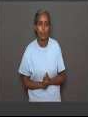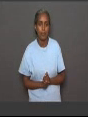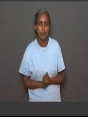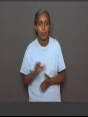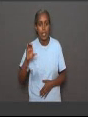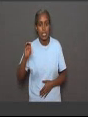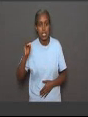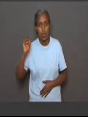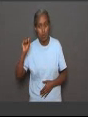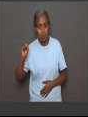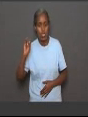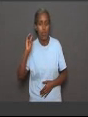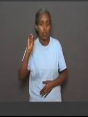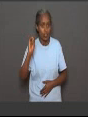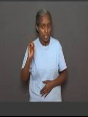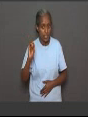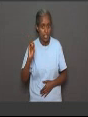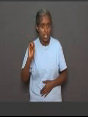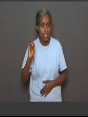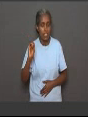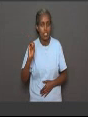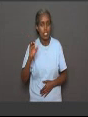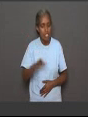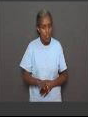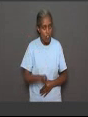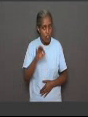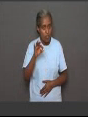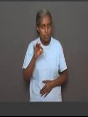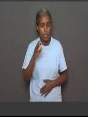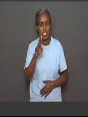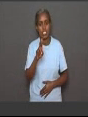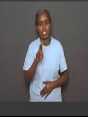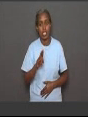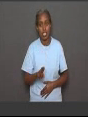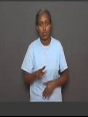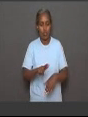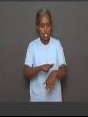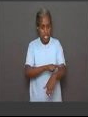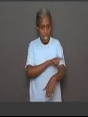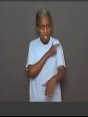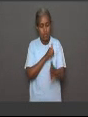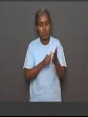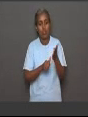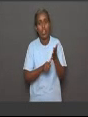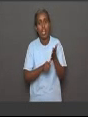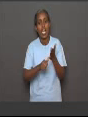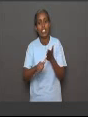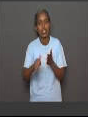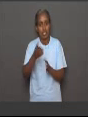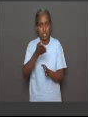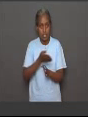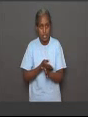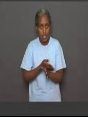The cosine of theta is found by the ratio of the length of the adjacent